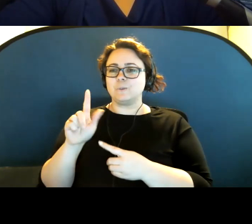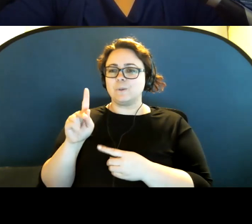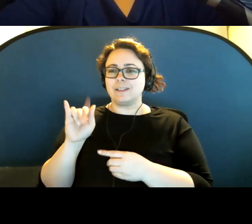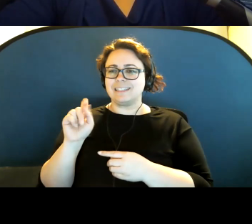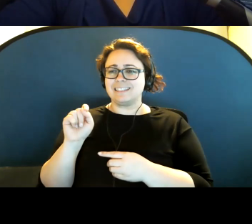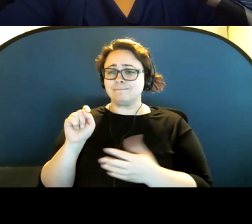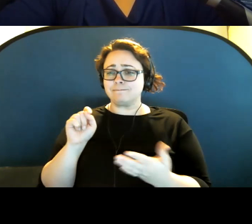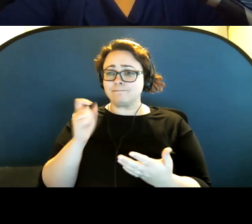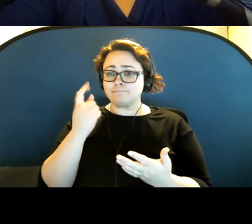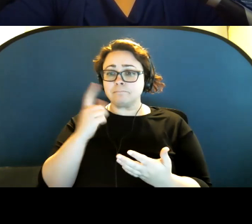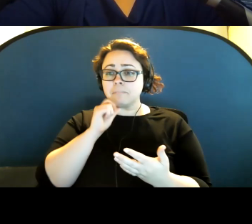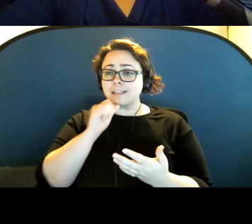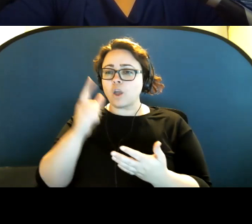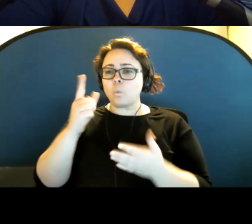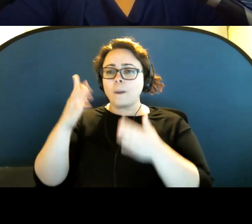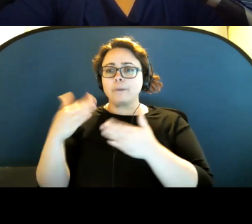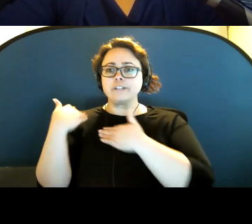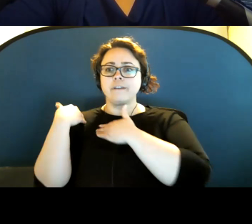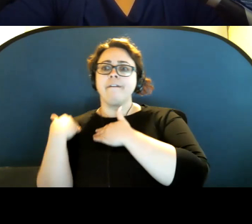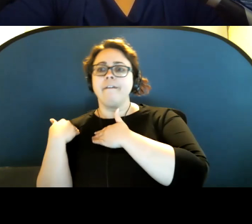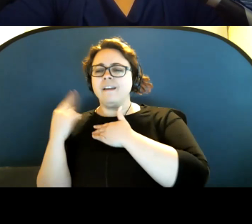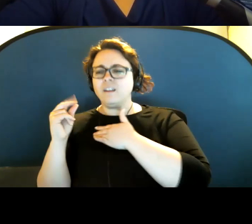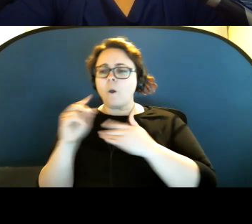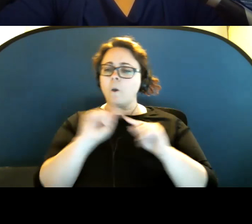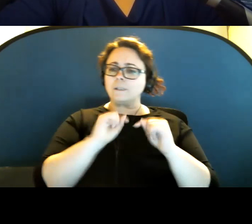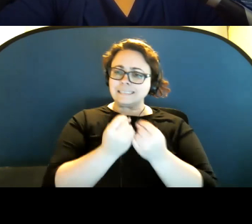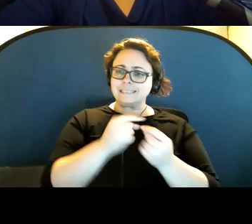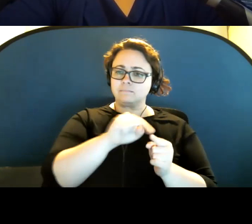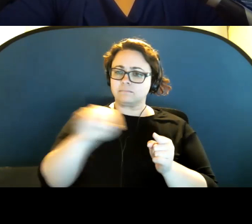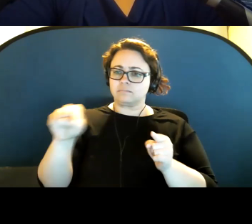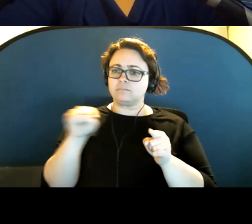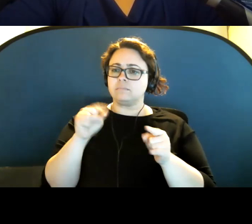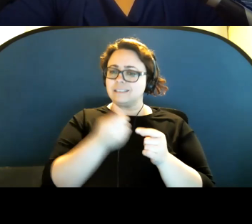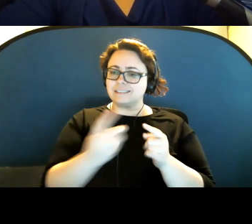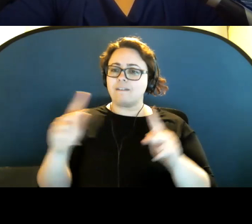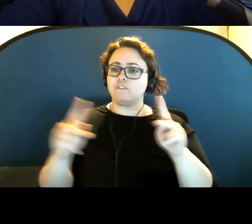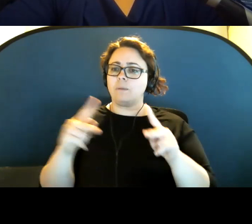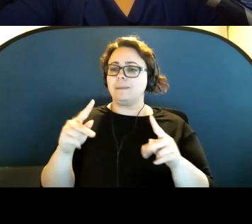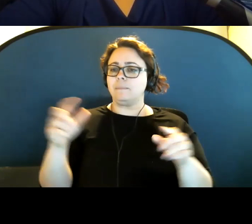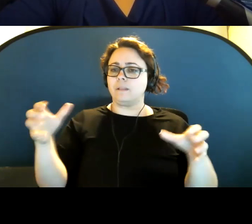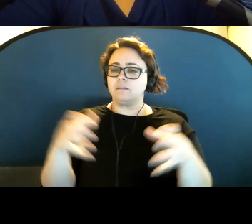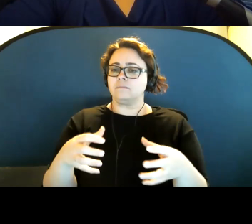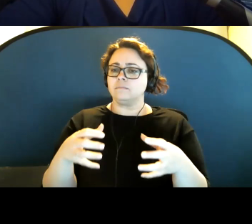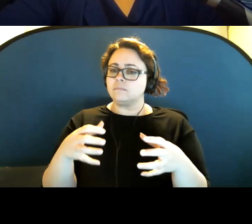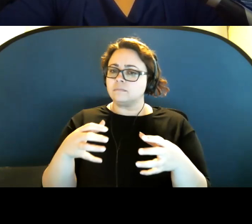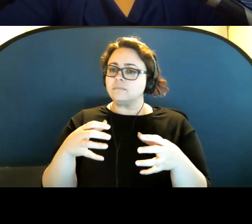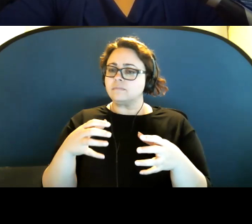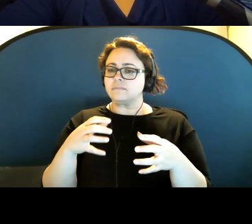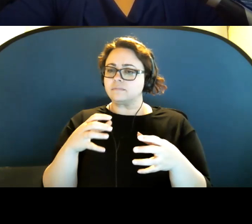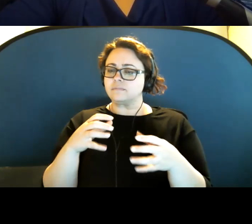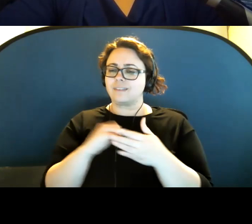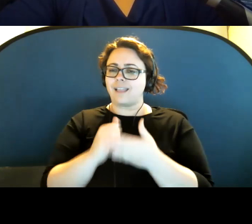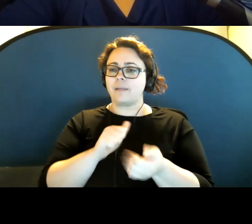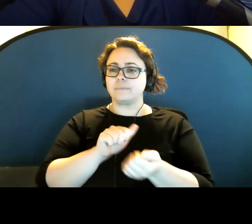person. That is a job for a team, and ideally a network of people and resources to address those.